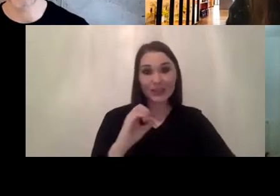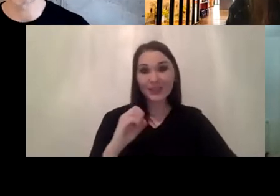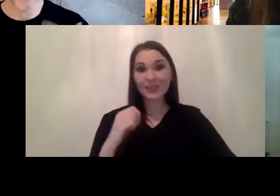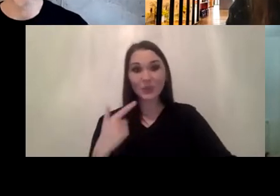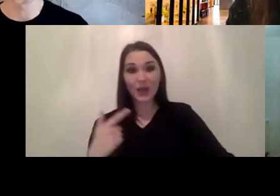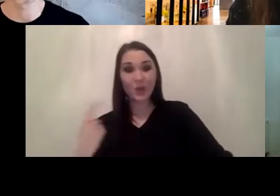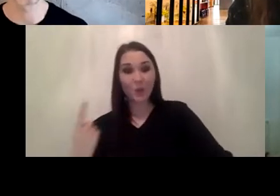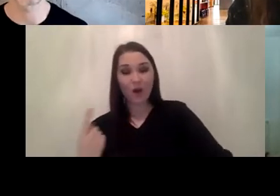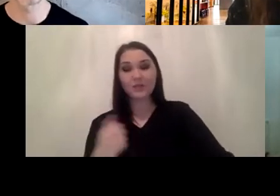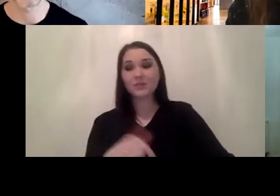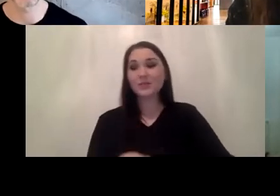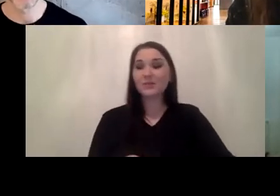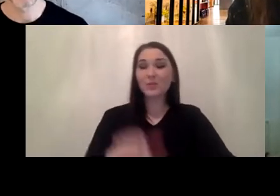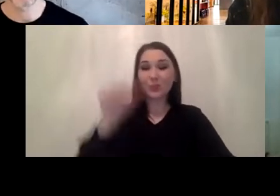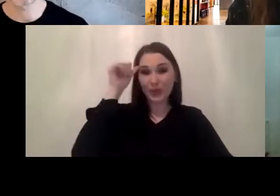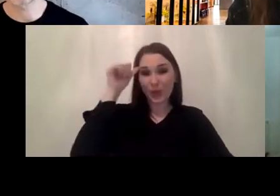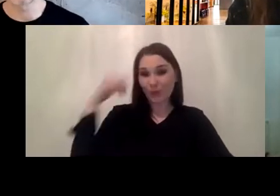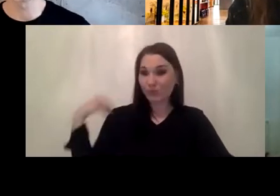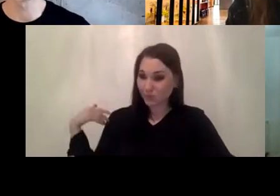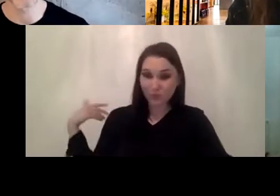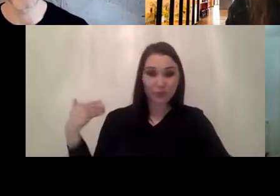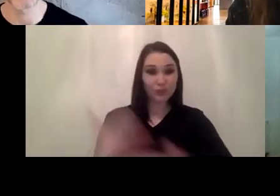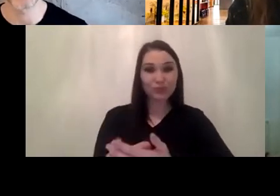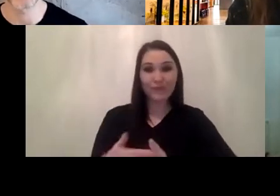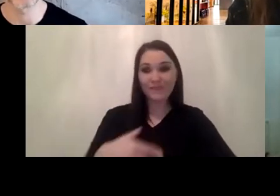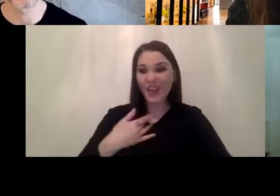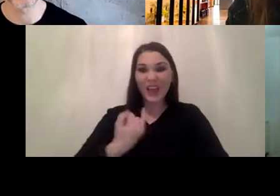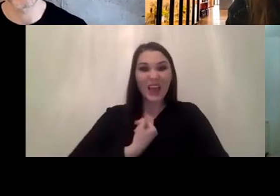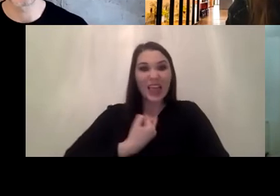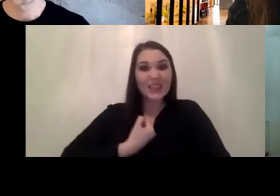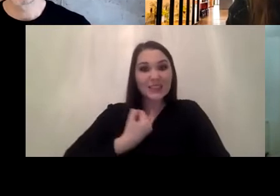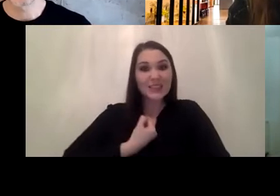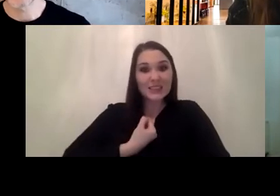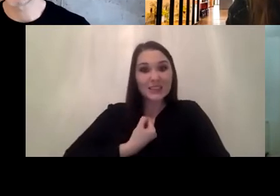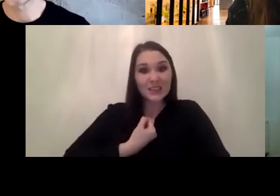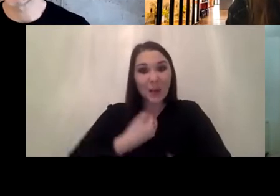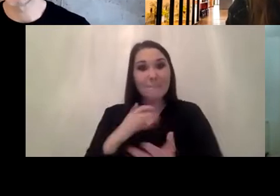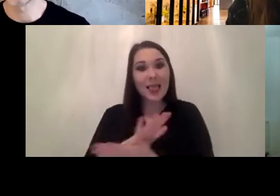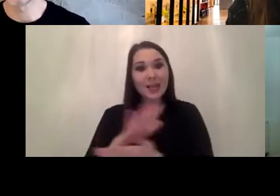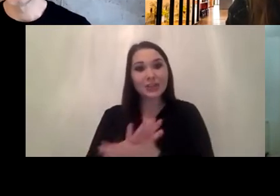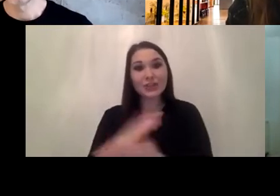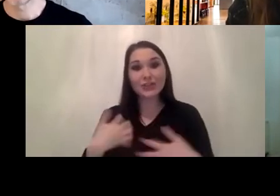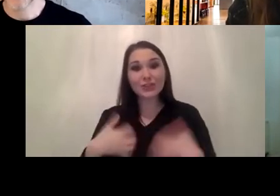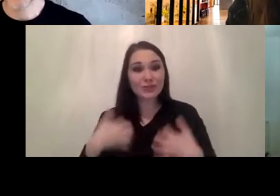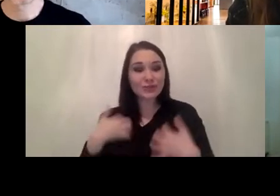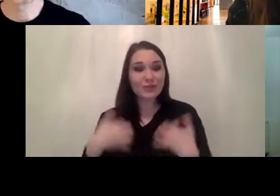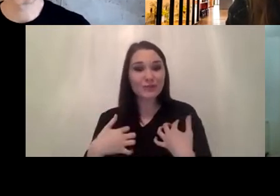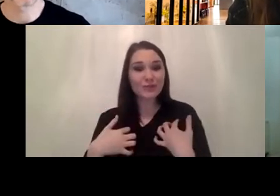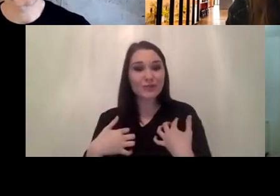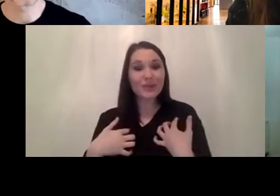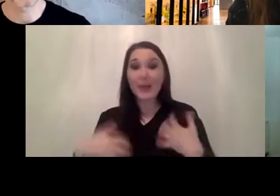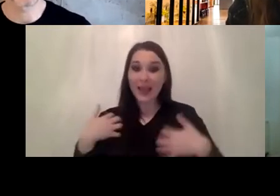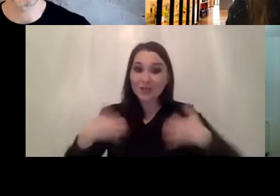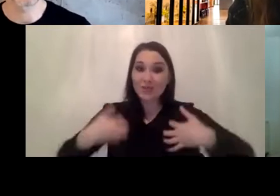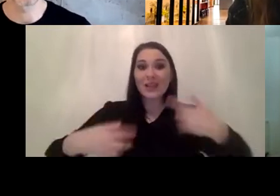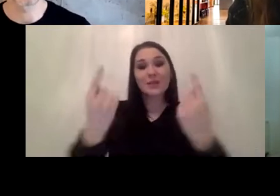long time, and you can only do that for so long, but a sense of guiltless pleasures. And there's going to be an interest in products and